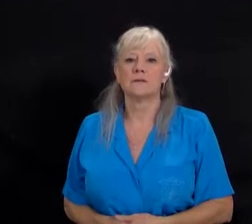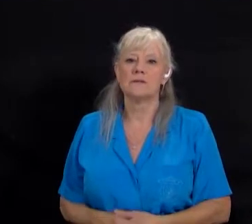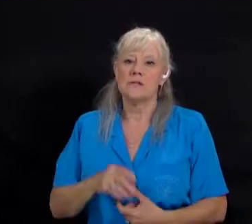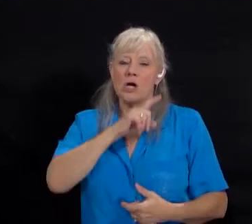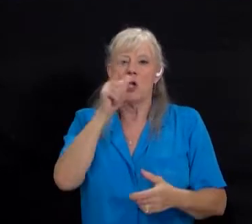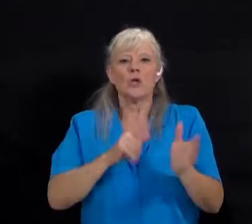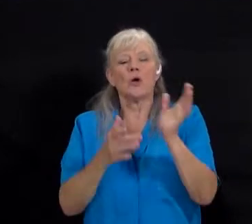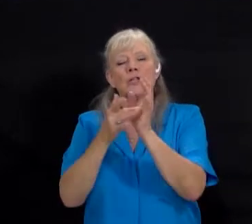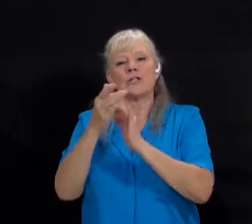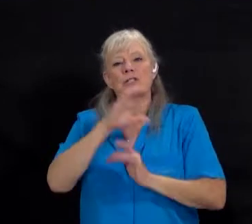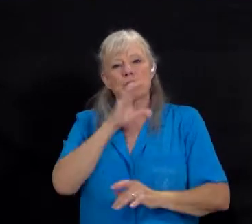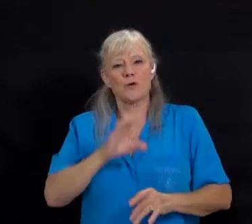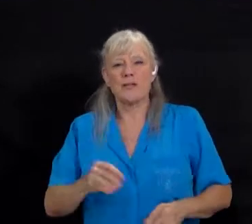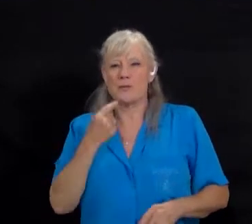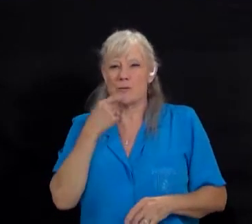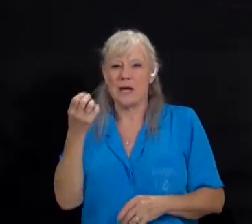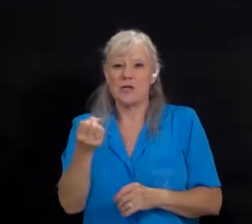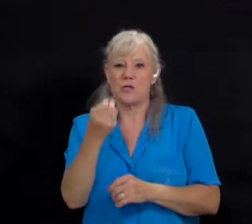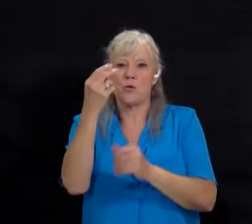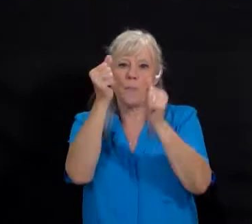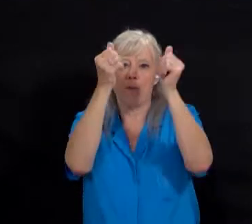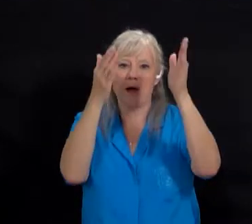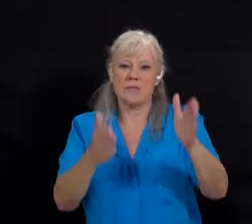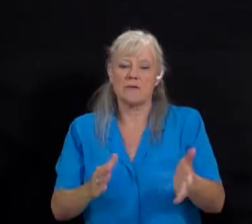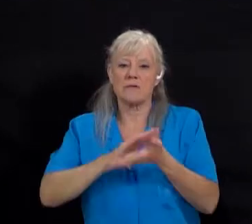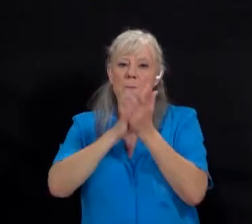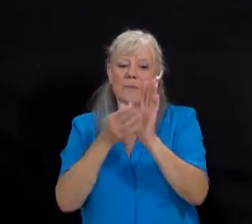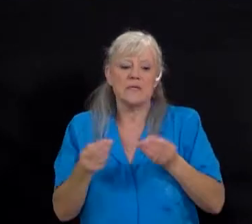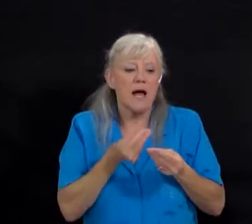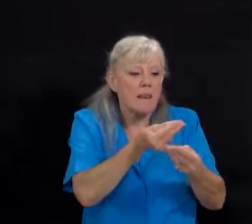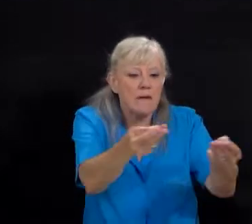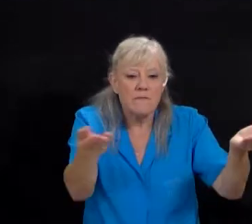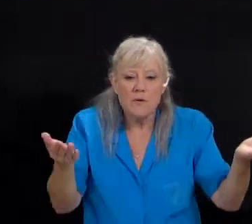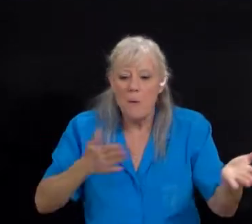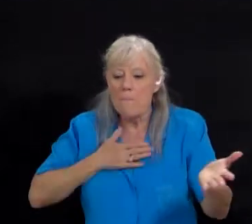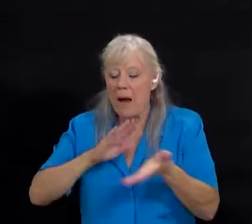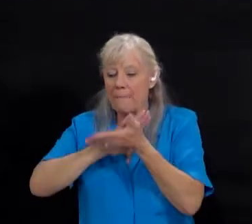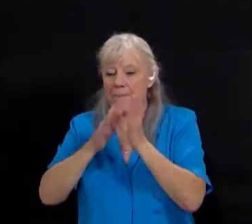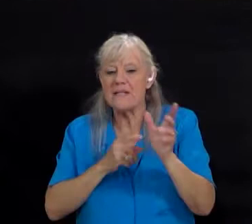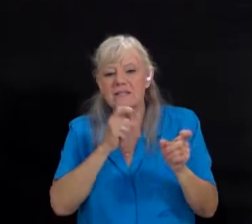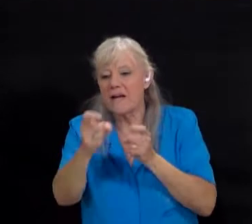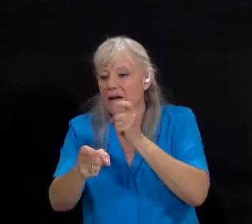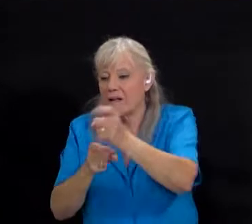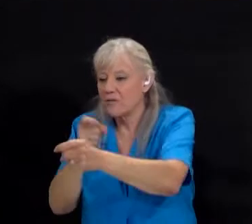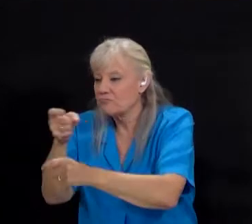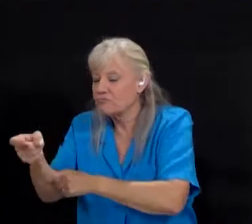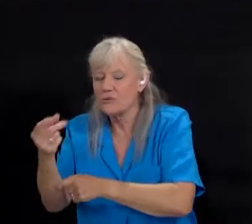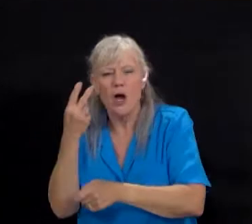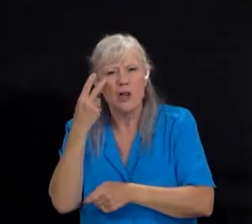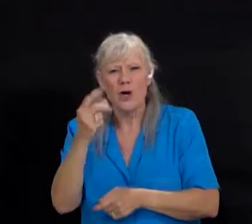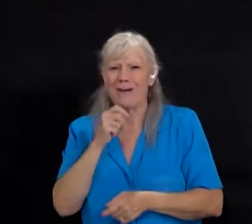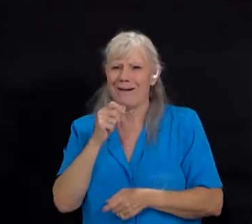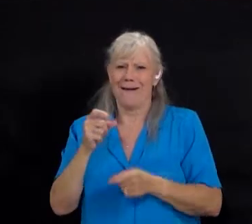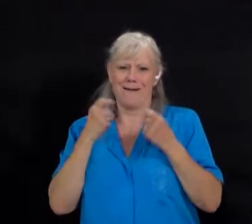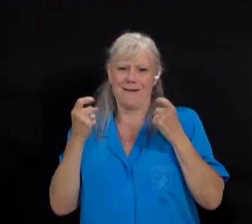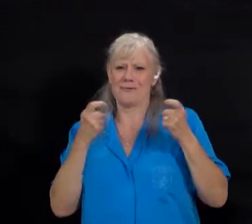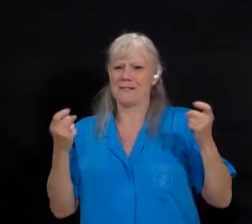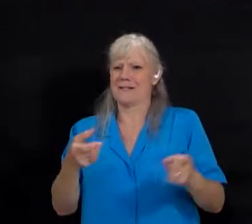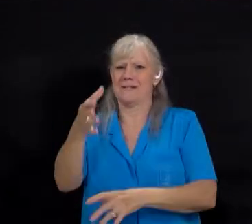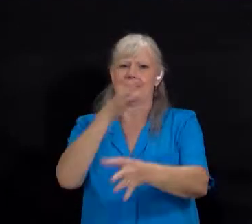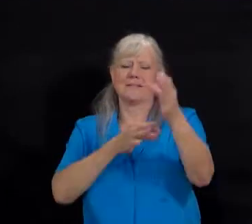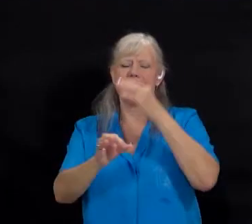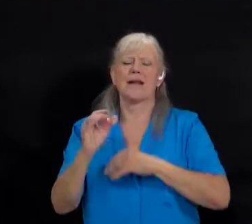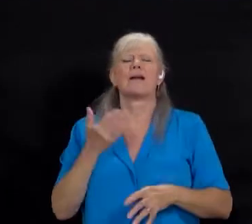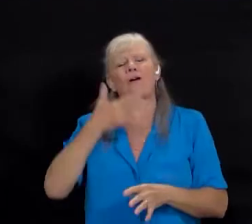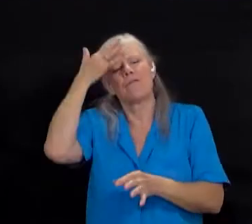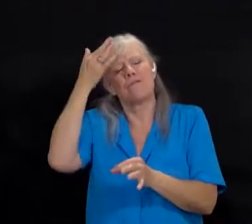Lord Jesus Christ, who said to your apostles, "Peace I leave you, my peace I give you," look not on our sins, but on the faith of your